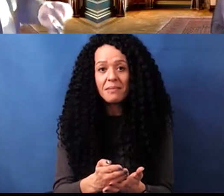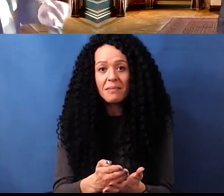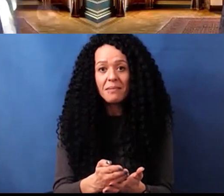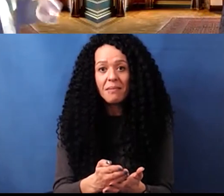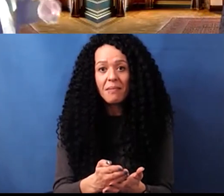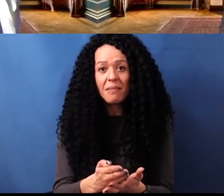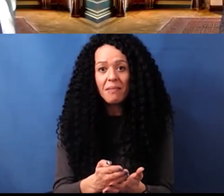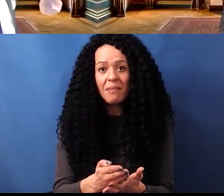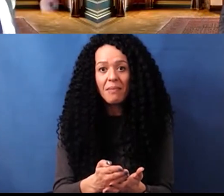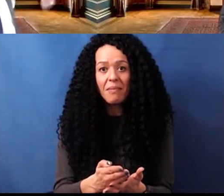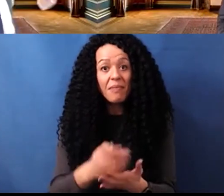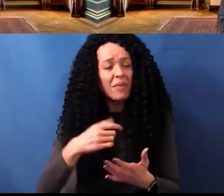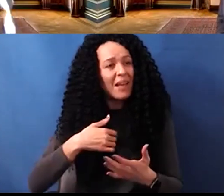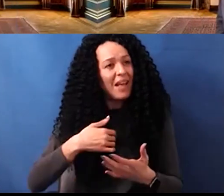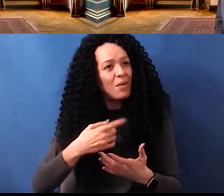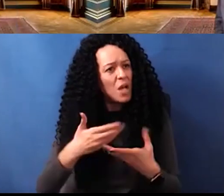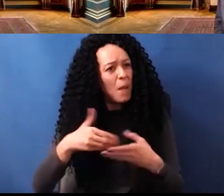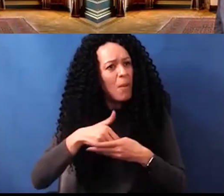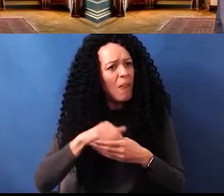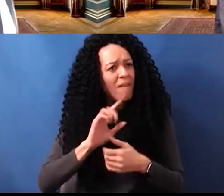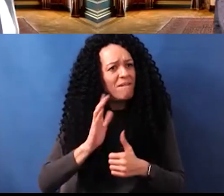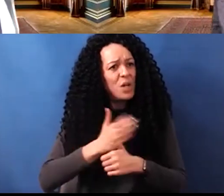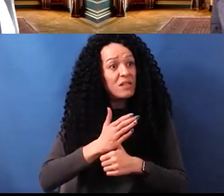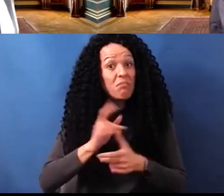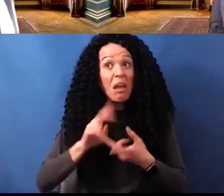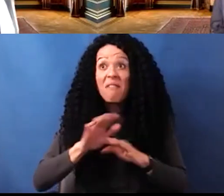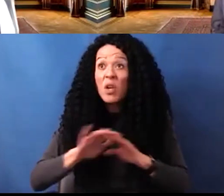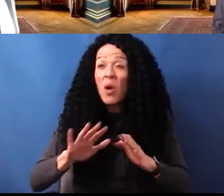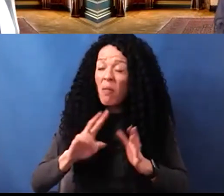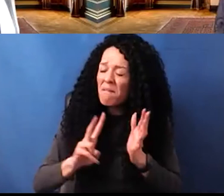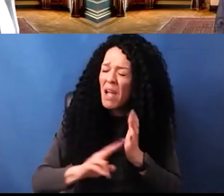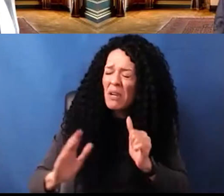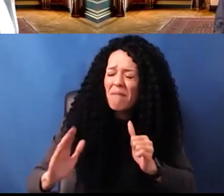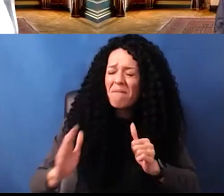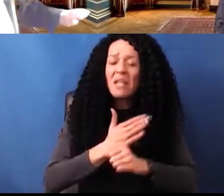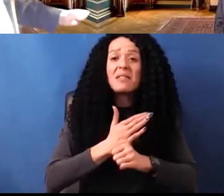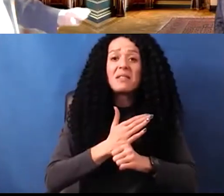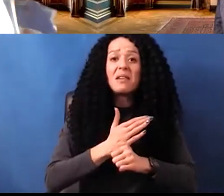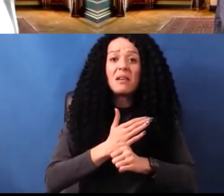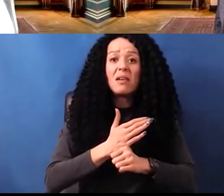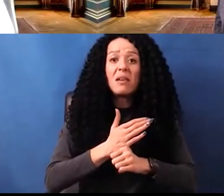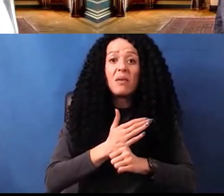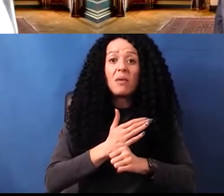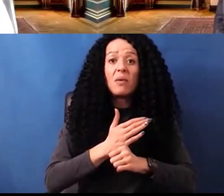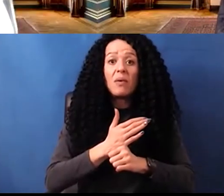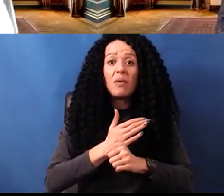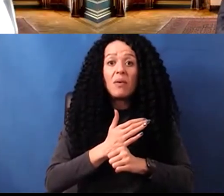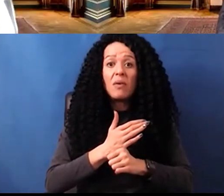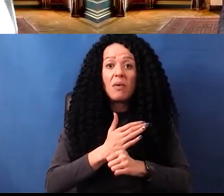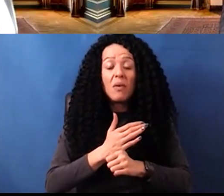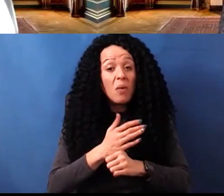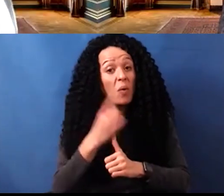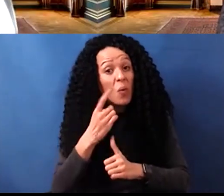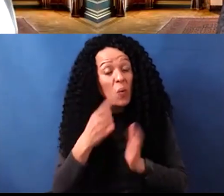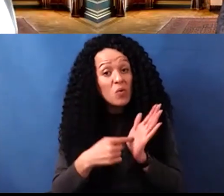I was among the first, if not the very first, to whom he